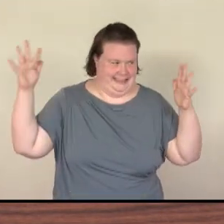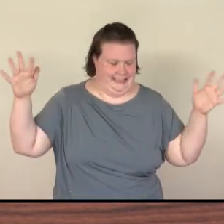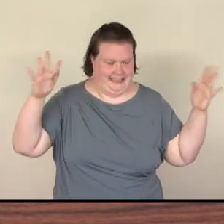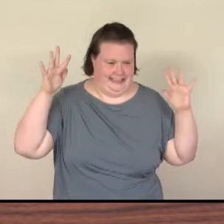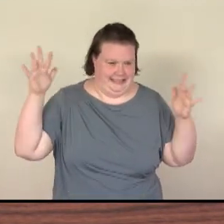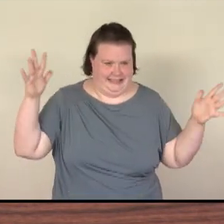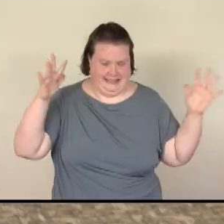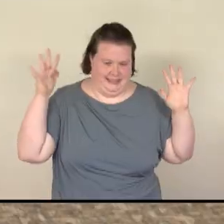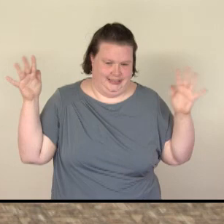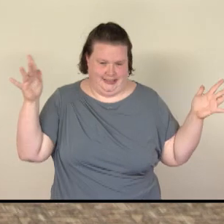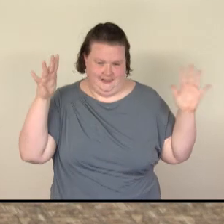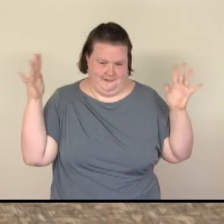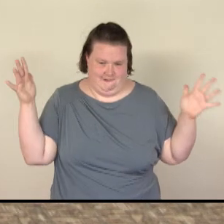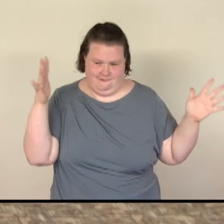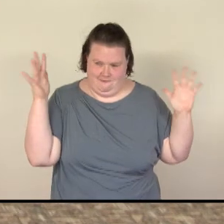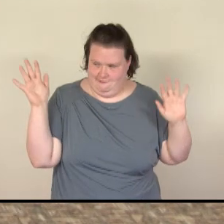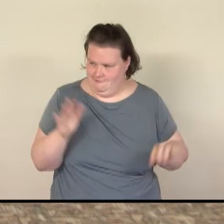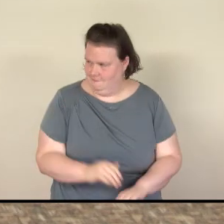Oh, thank you.